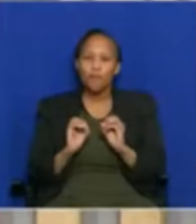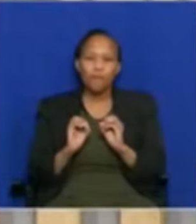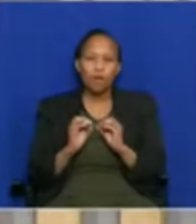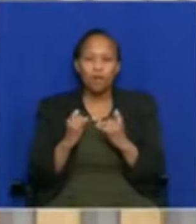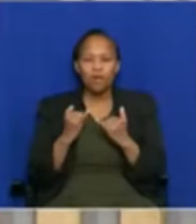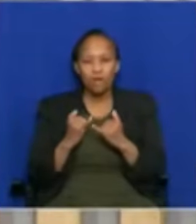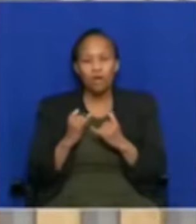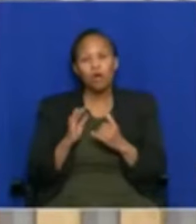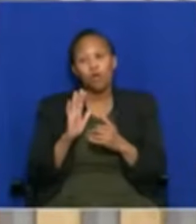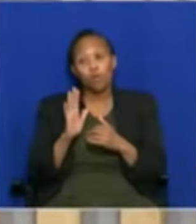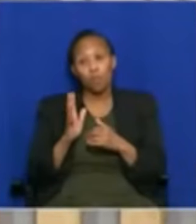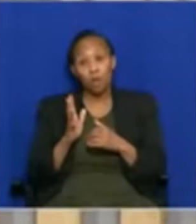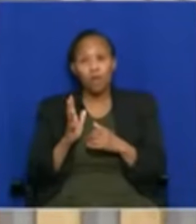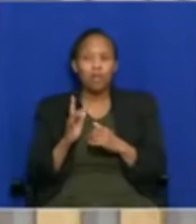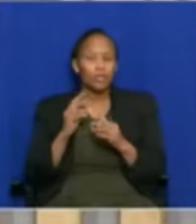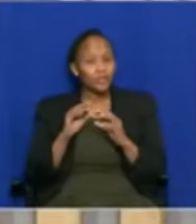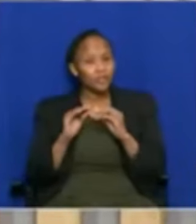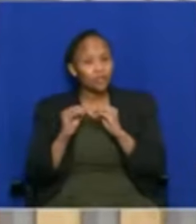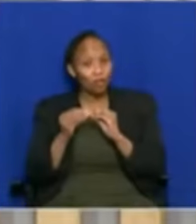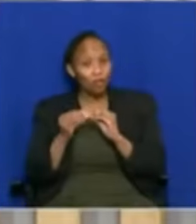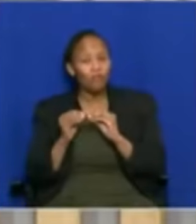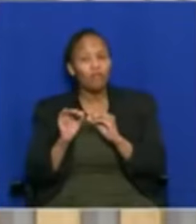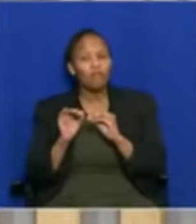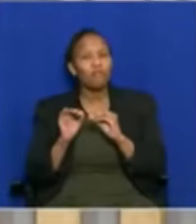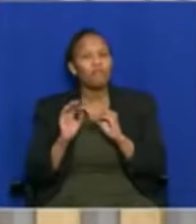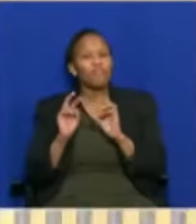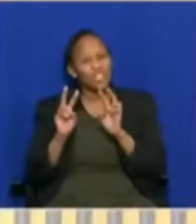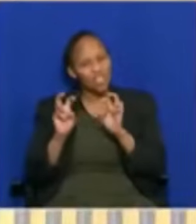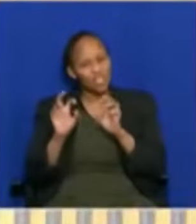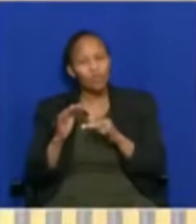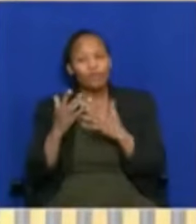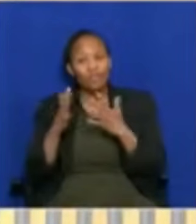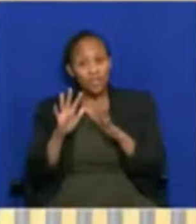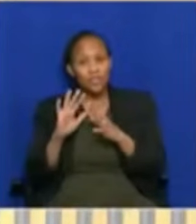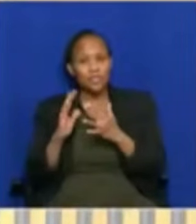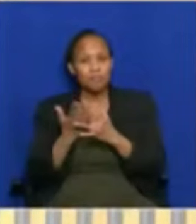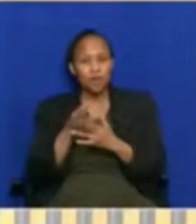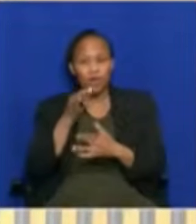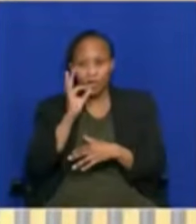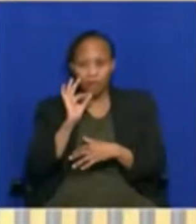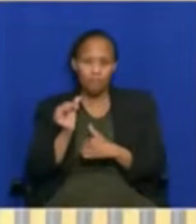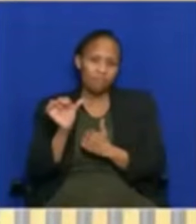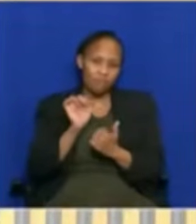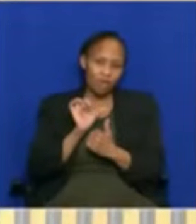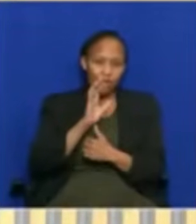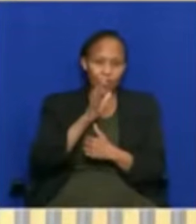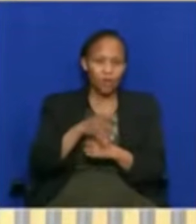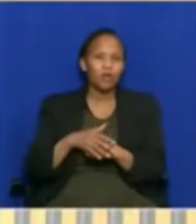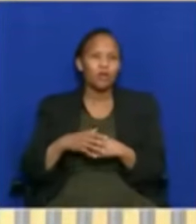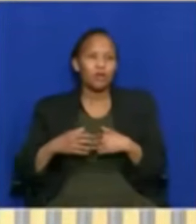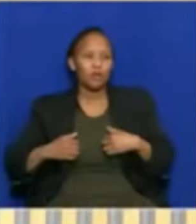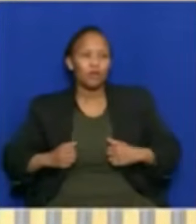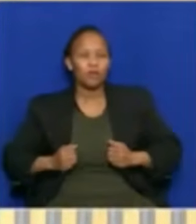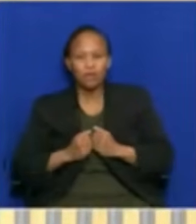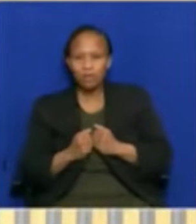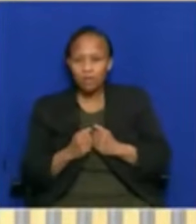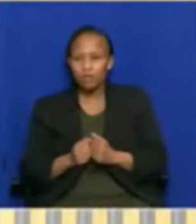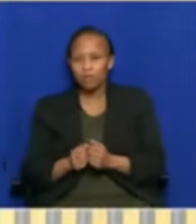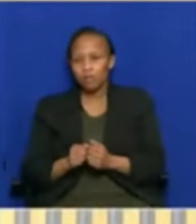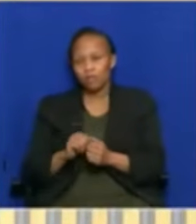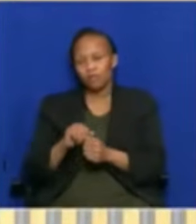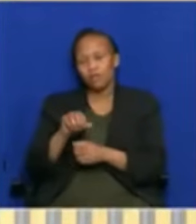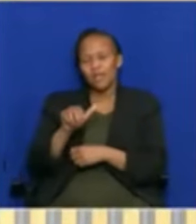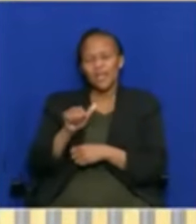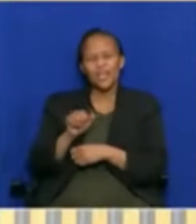tea. Thank you. Thank you. Advocacy Lodge, before you start, what you call A32, the affidavit we looked at